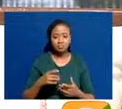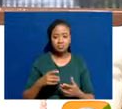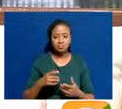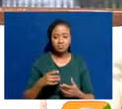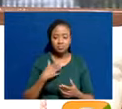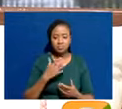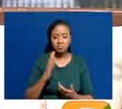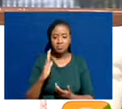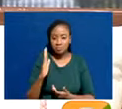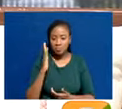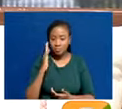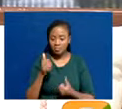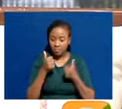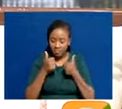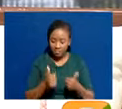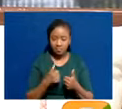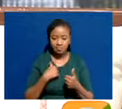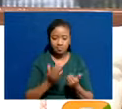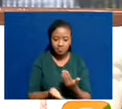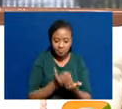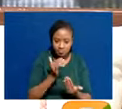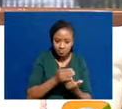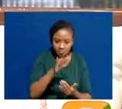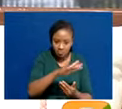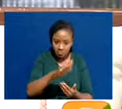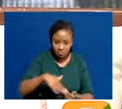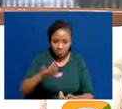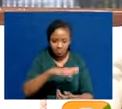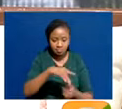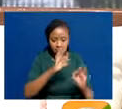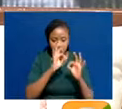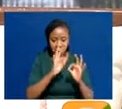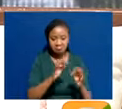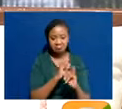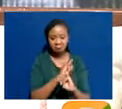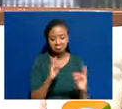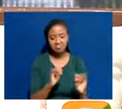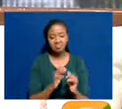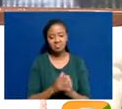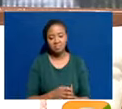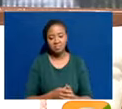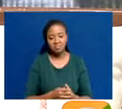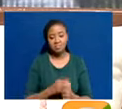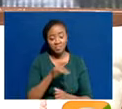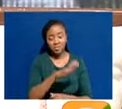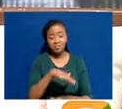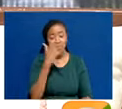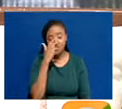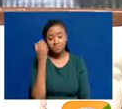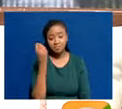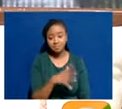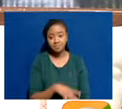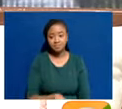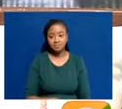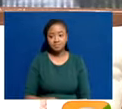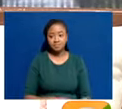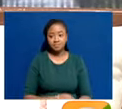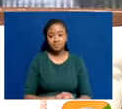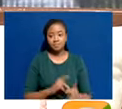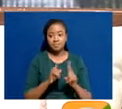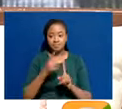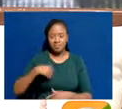and to maintain it, and to make sure that the place is maintained. It's very beautiful, So we'll be able to